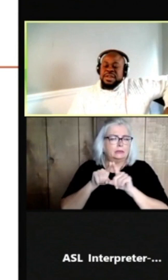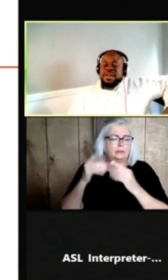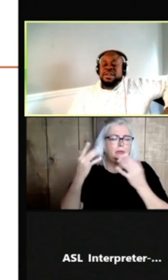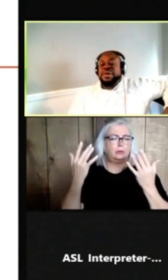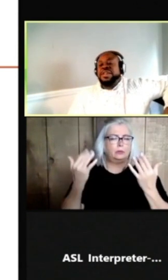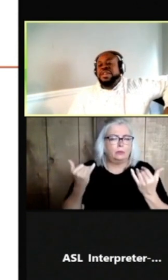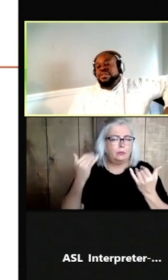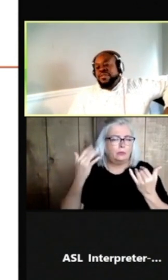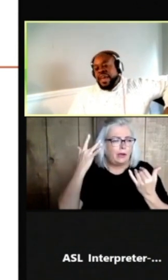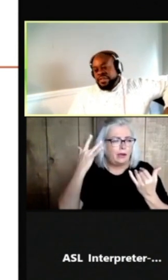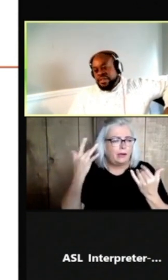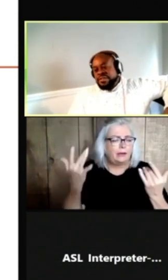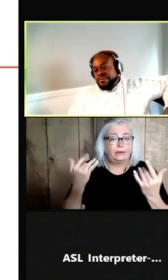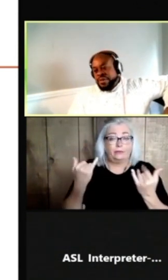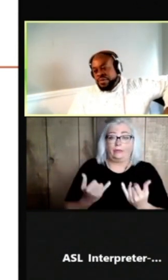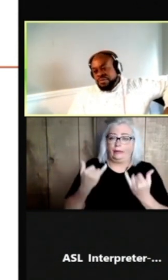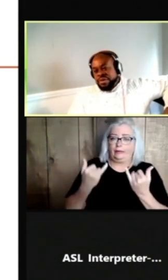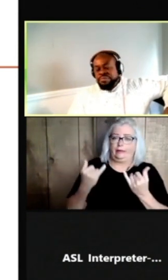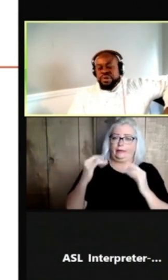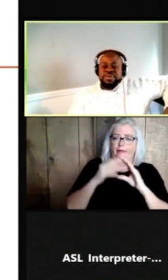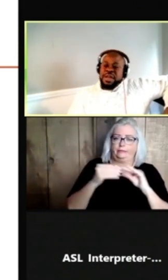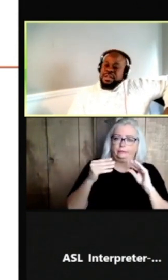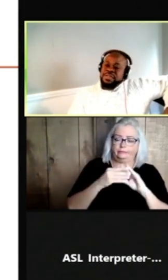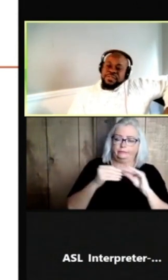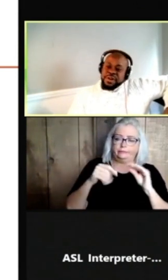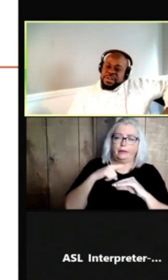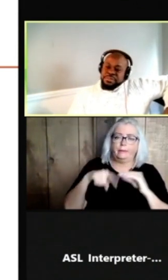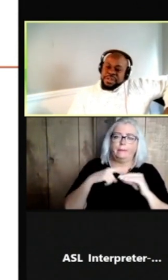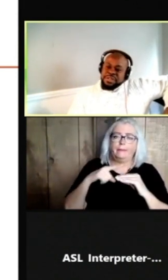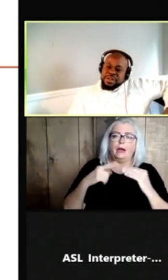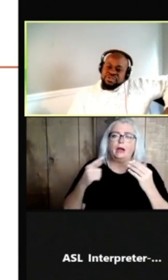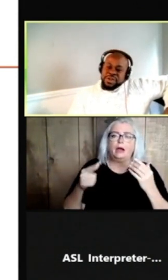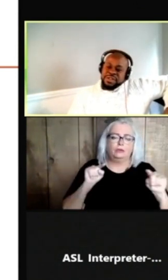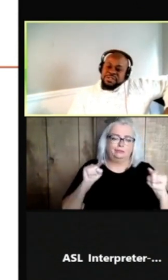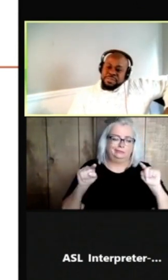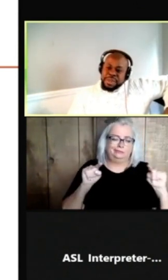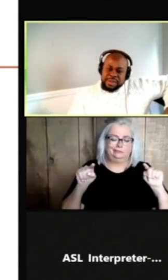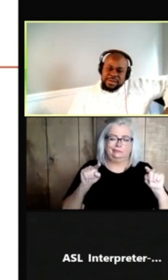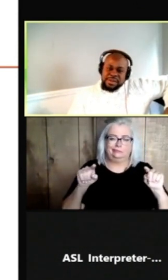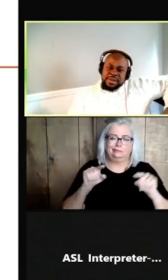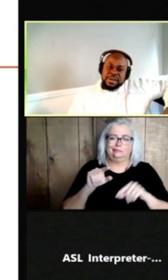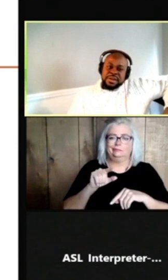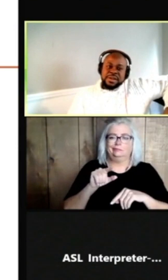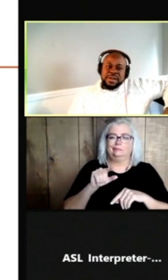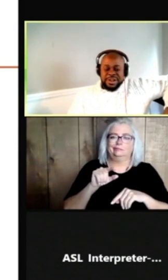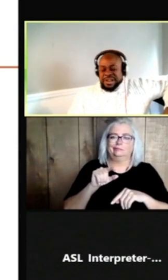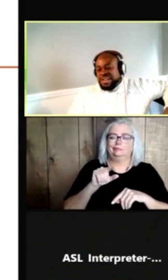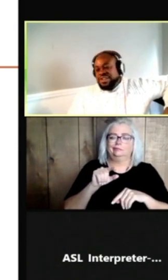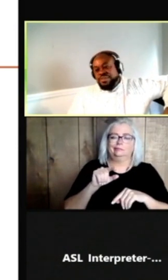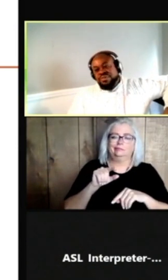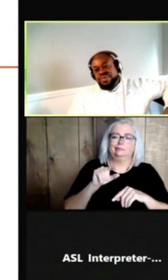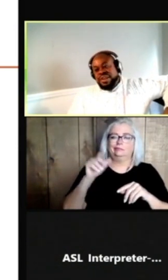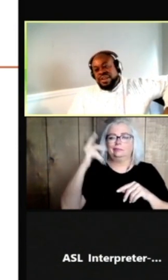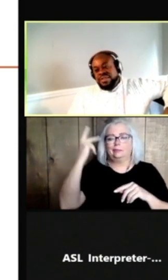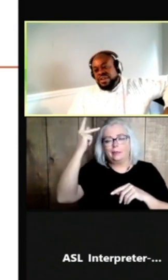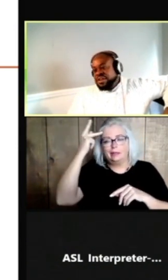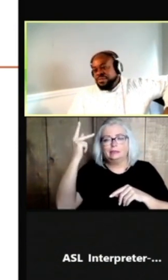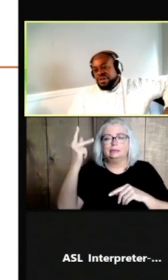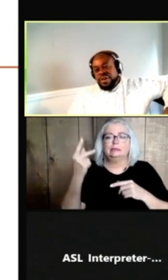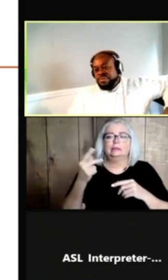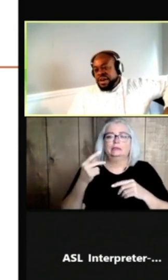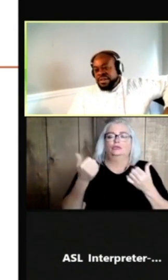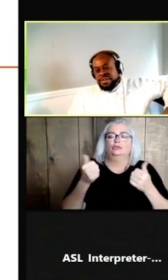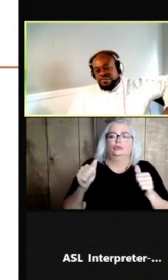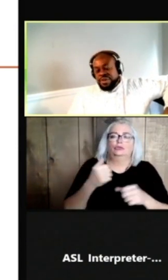integrity and about ease of access to voting, where both sides have arguments that are trying to make connections between this